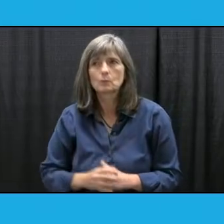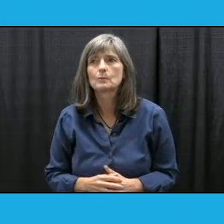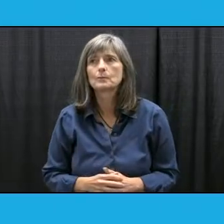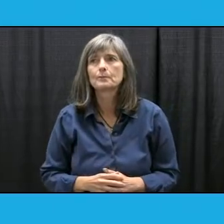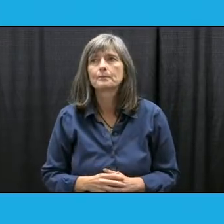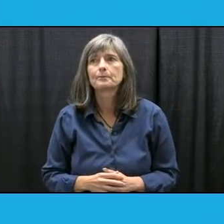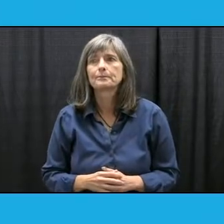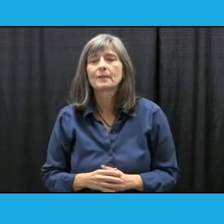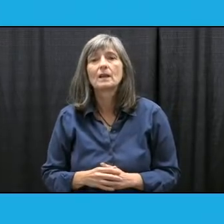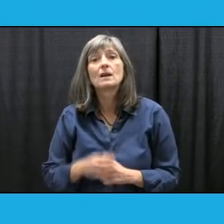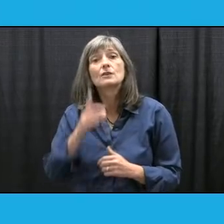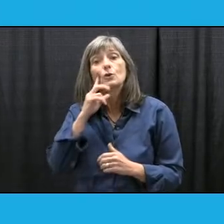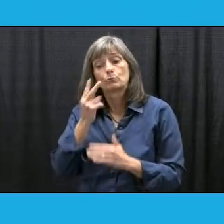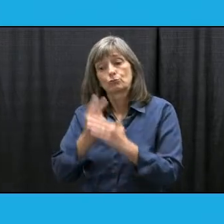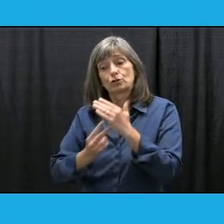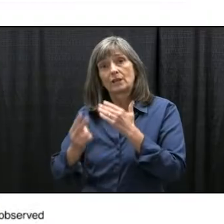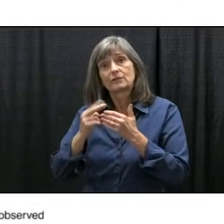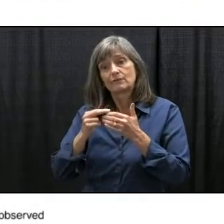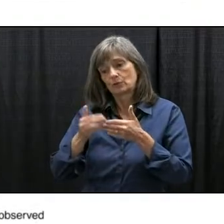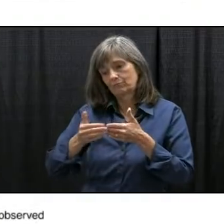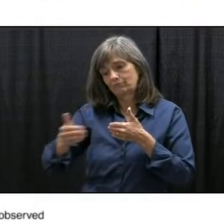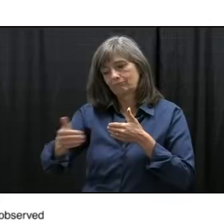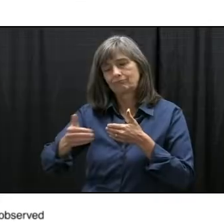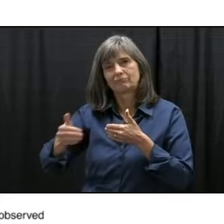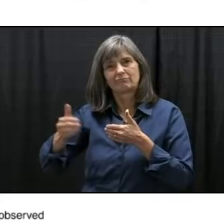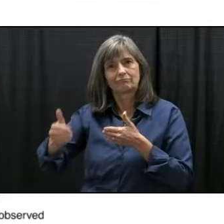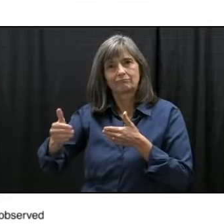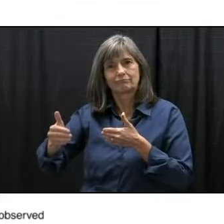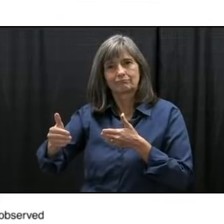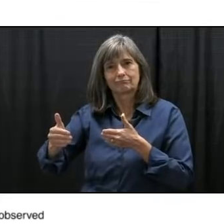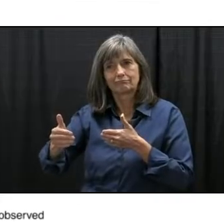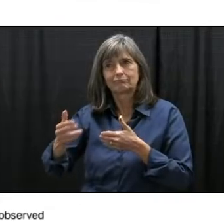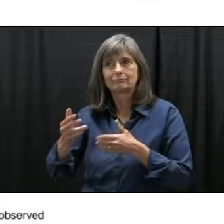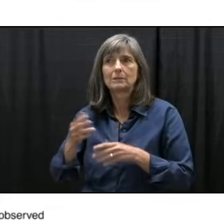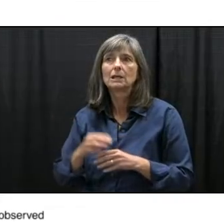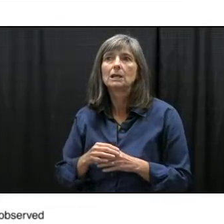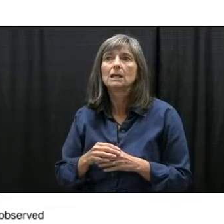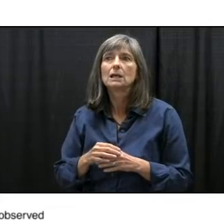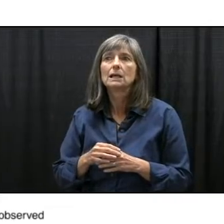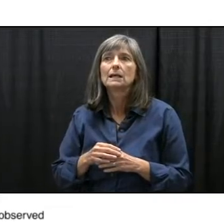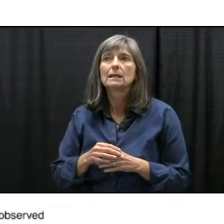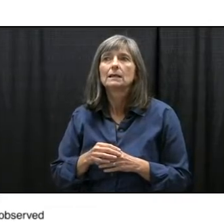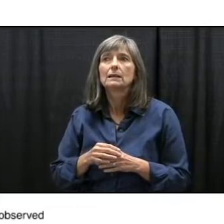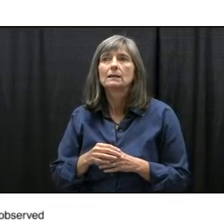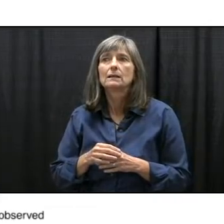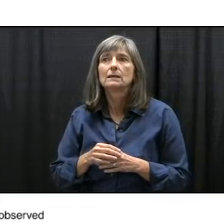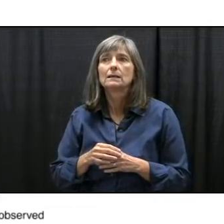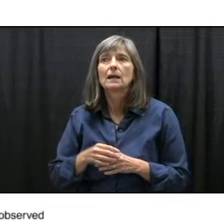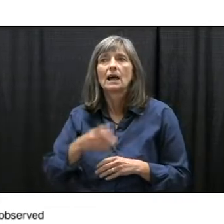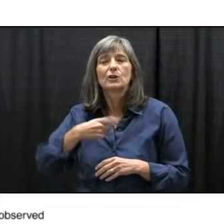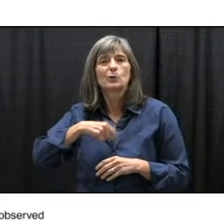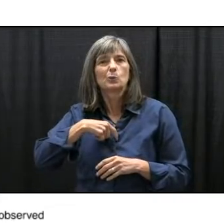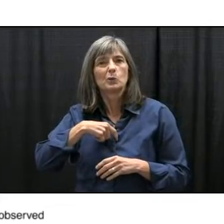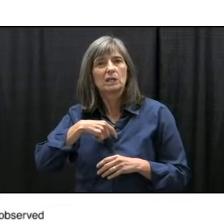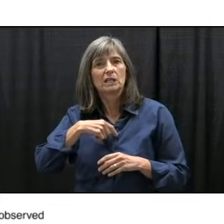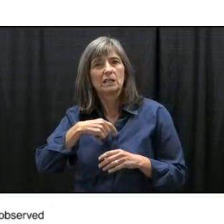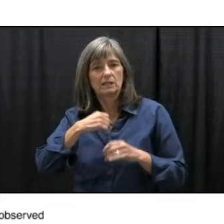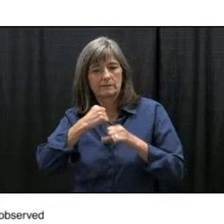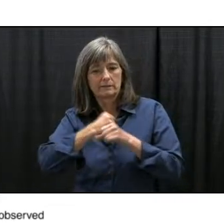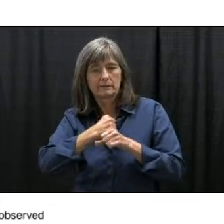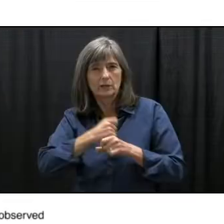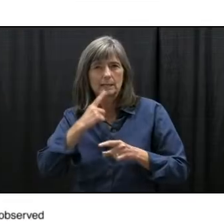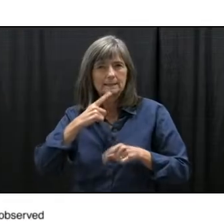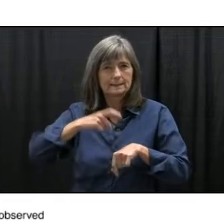So in terms of short-term projections, this was a time series event done by Dr. Loreto Asti, and it takes into